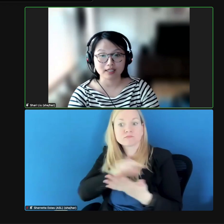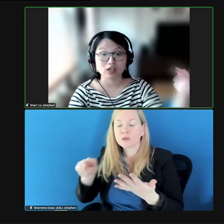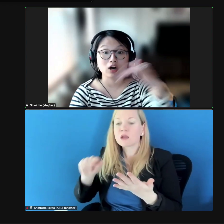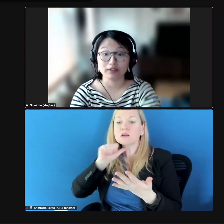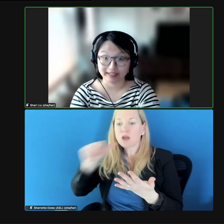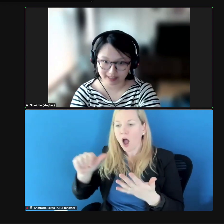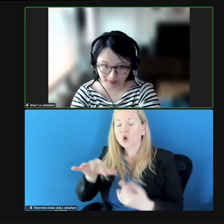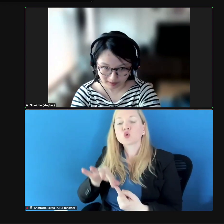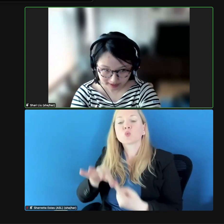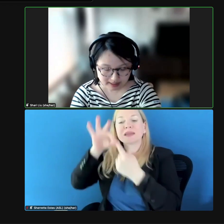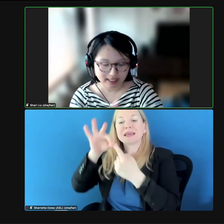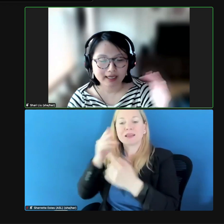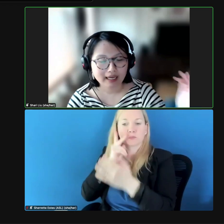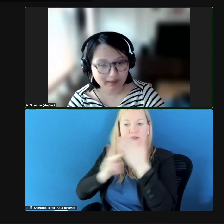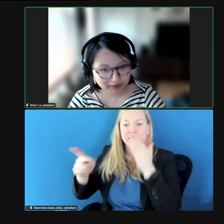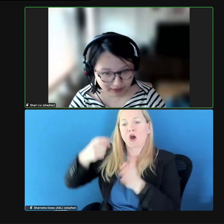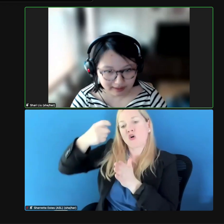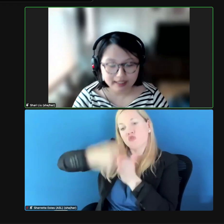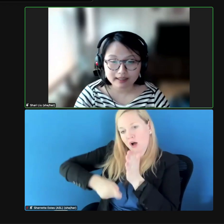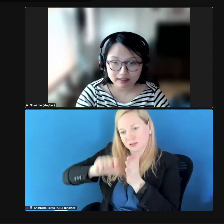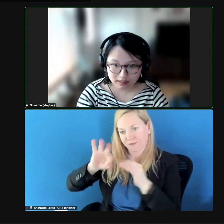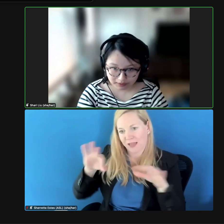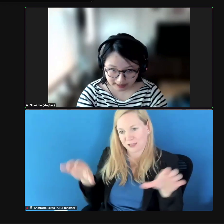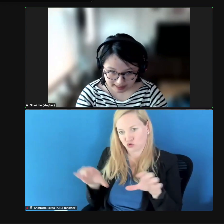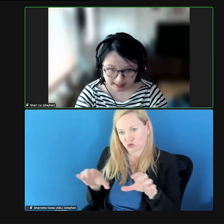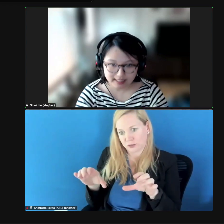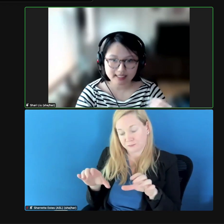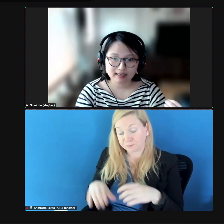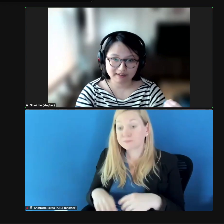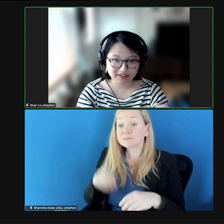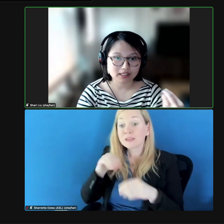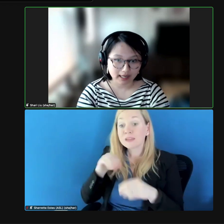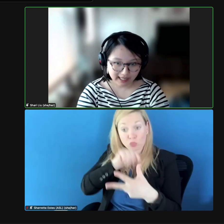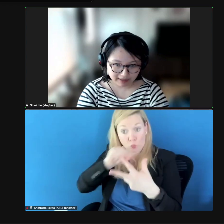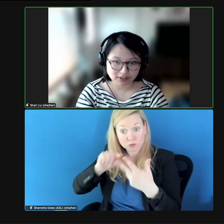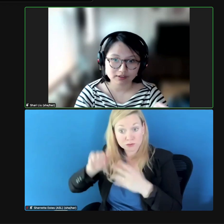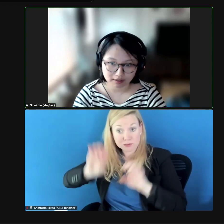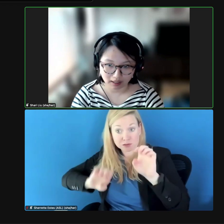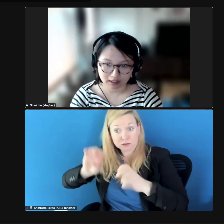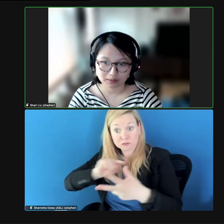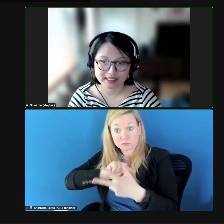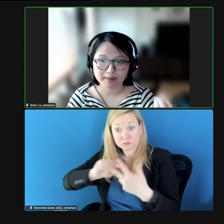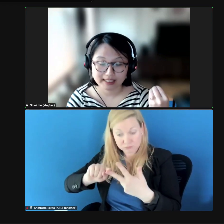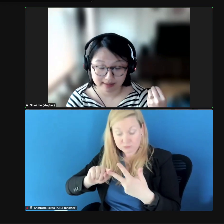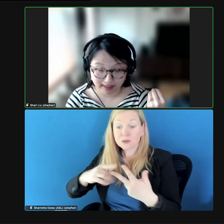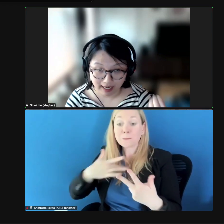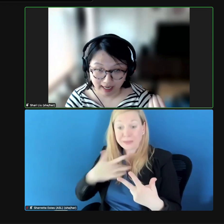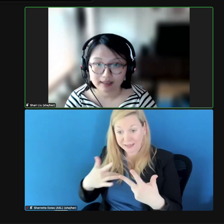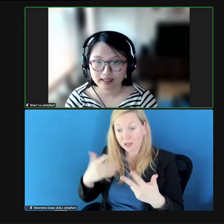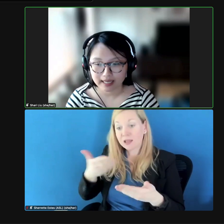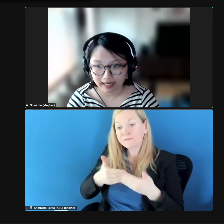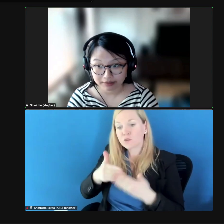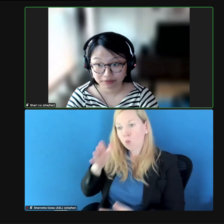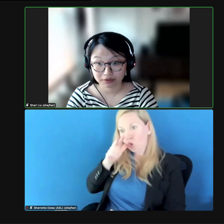actions across all the experiments. And we found that in these 3 cases, infants on average look longer when someone does a high cost action for a